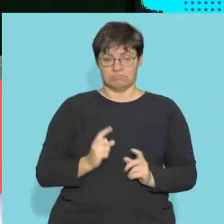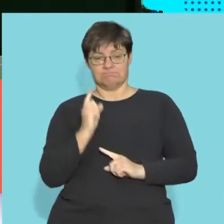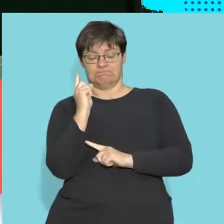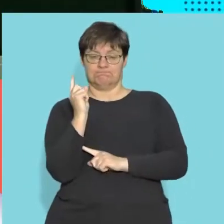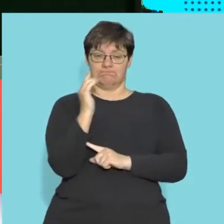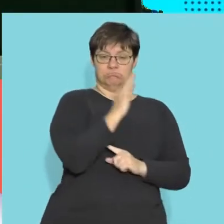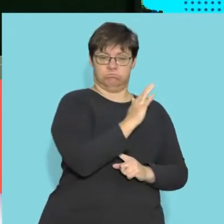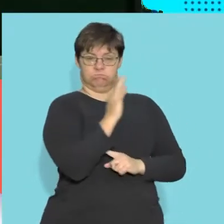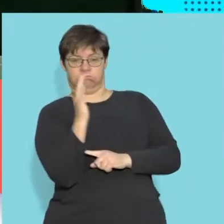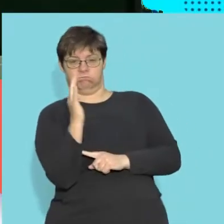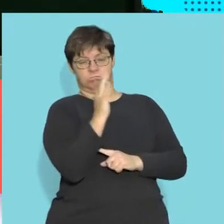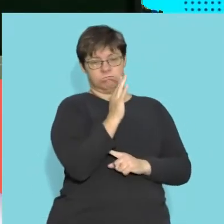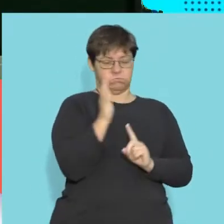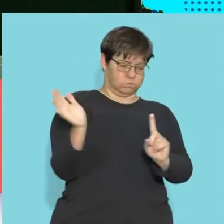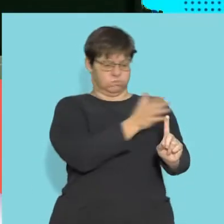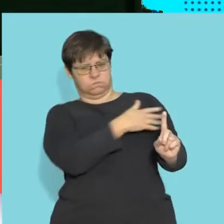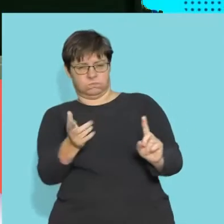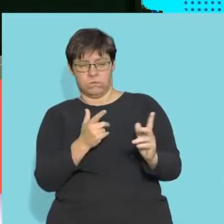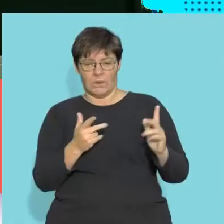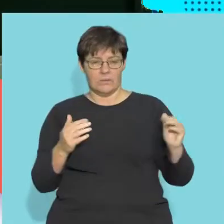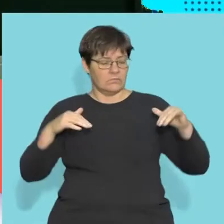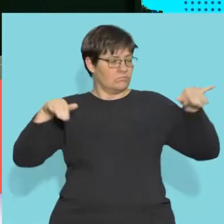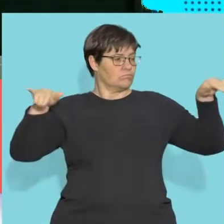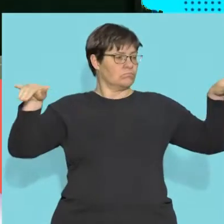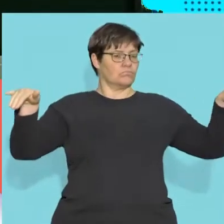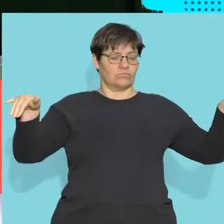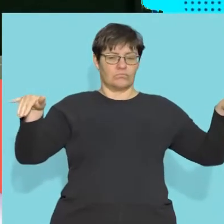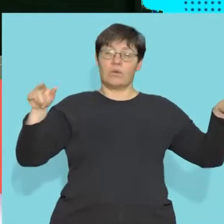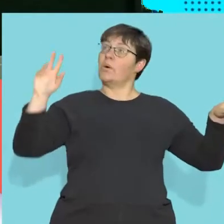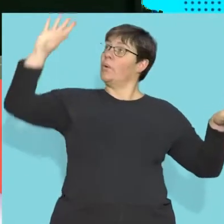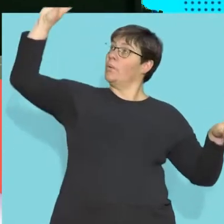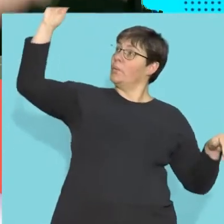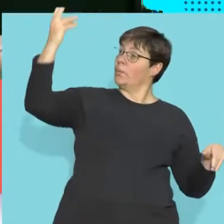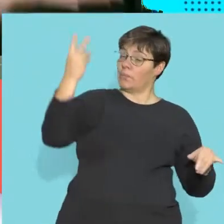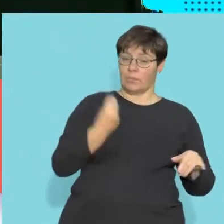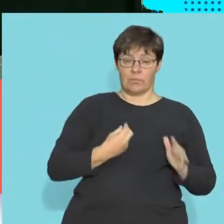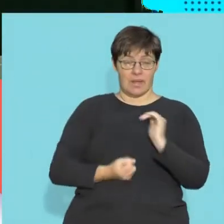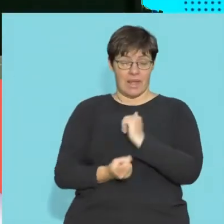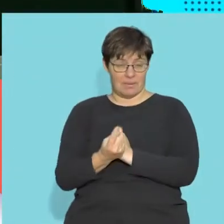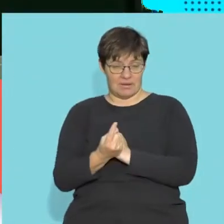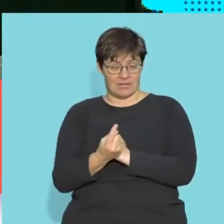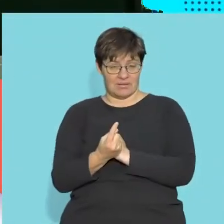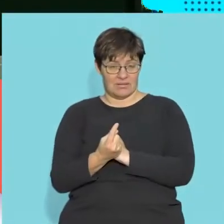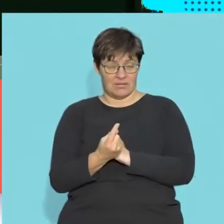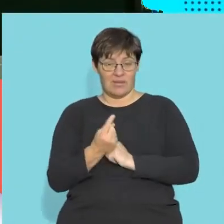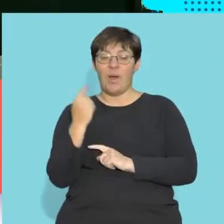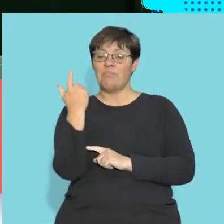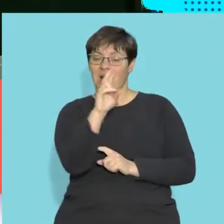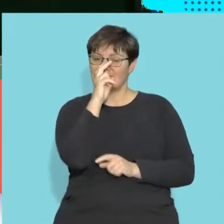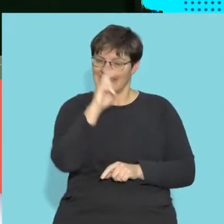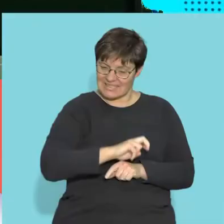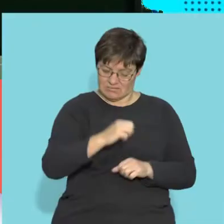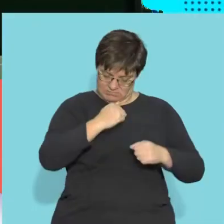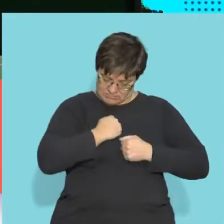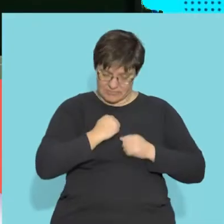up straight, all right, to be able to put the leaves out for photosynthesis to occur, a plant needs to have its